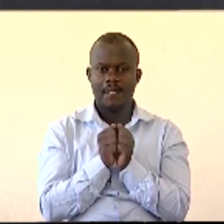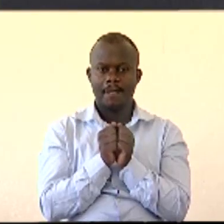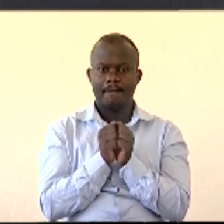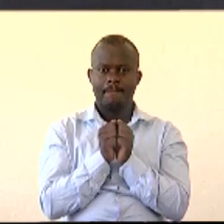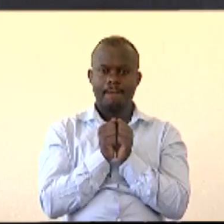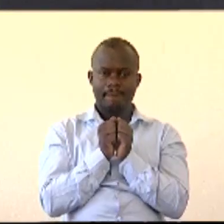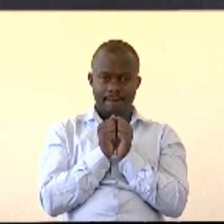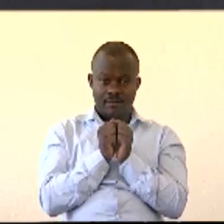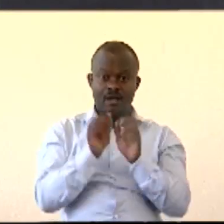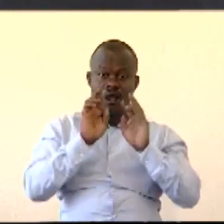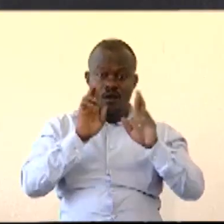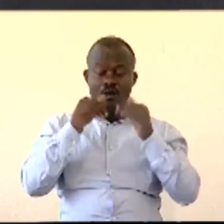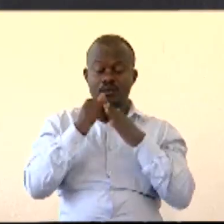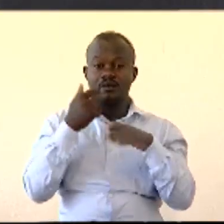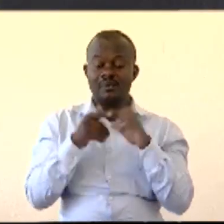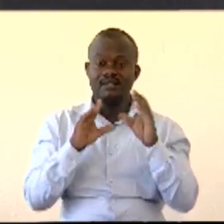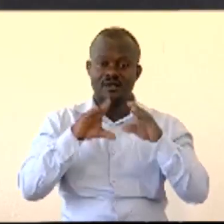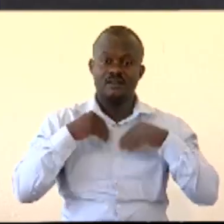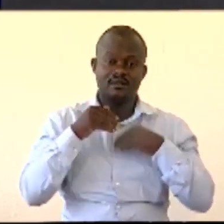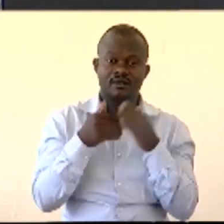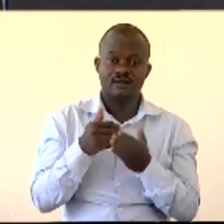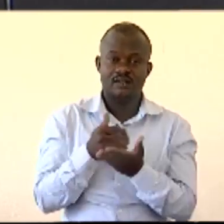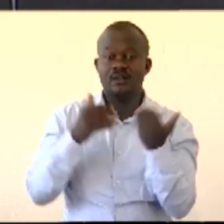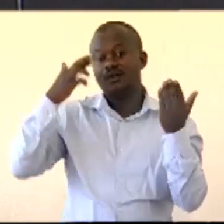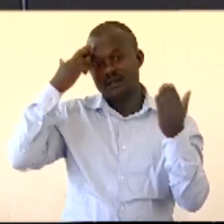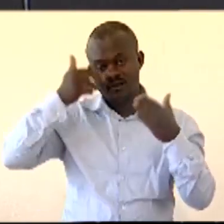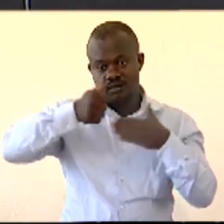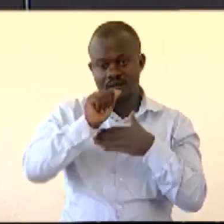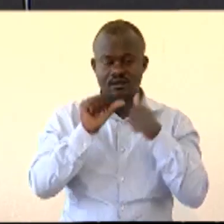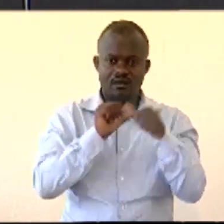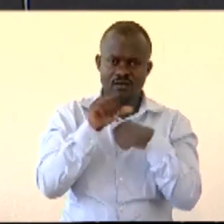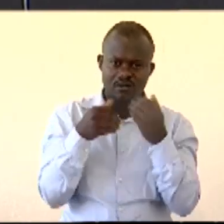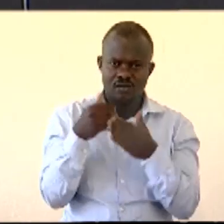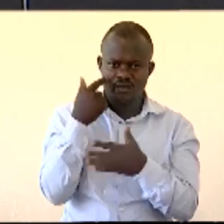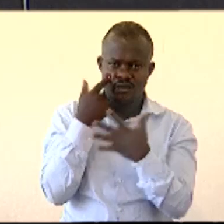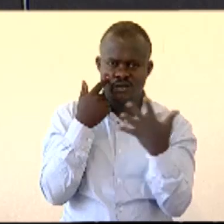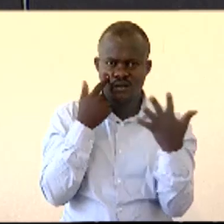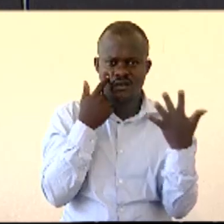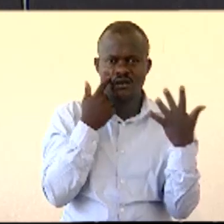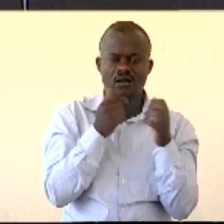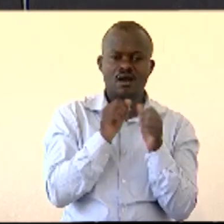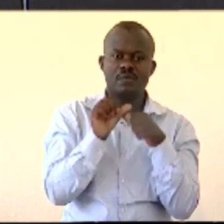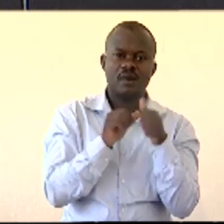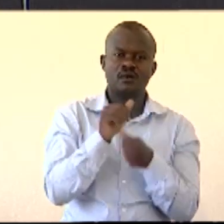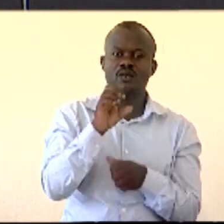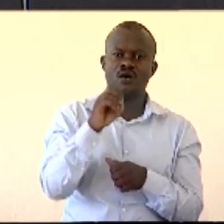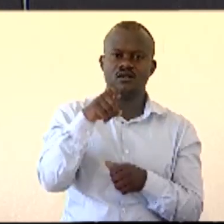I hope so, but let me just only remind you about the oxidation